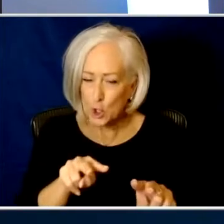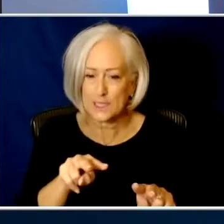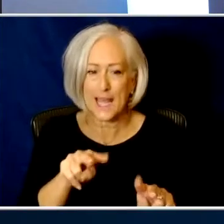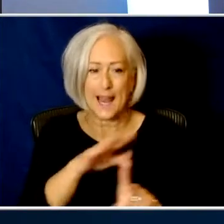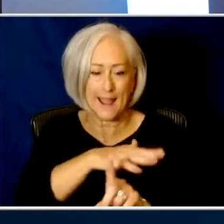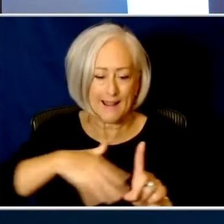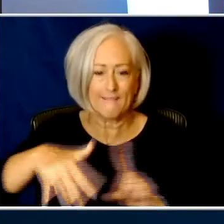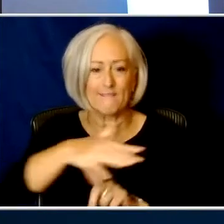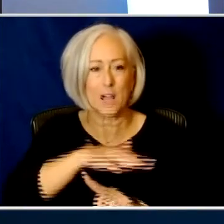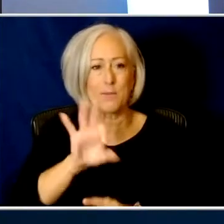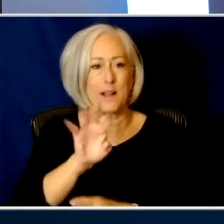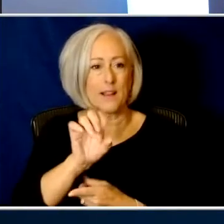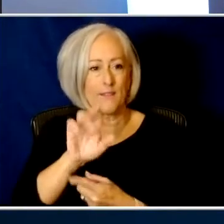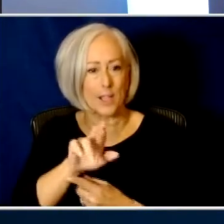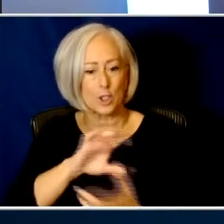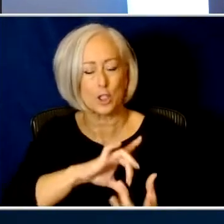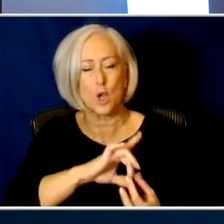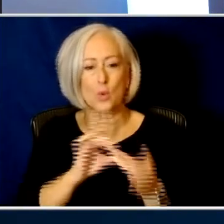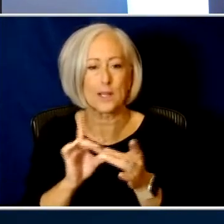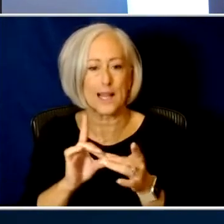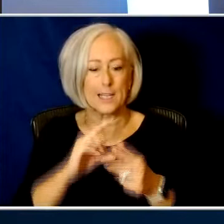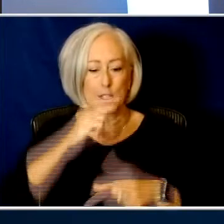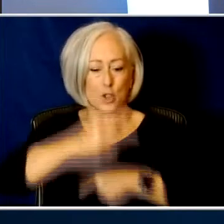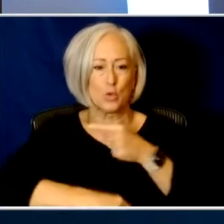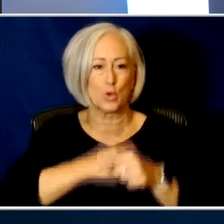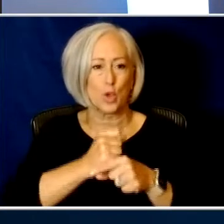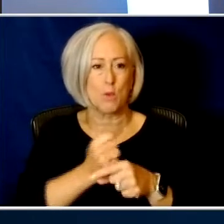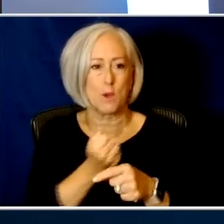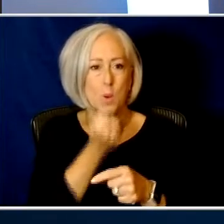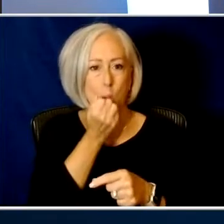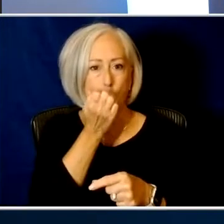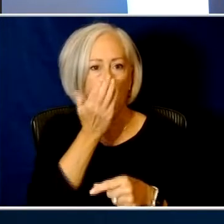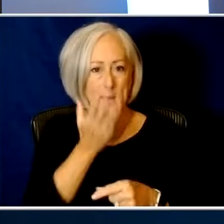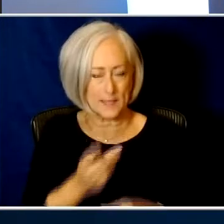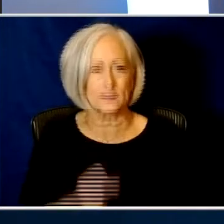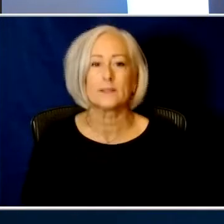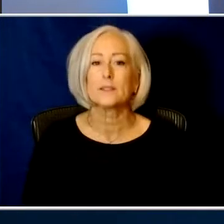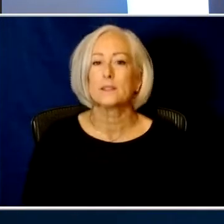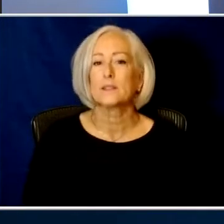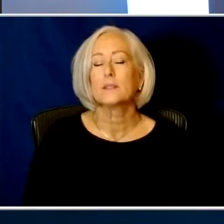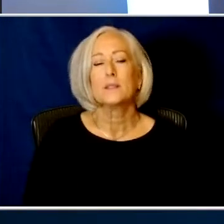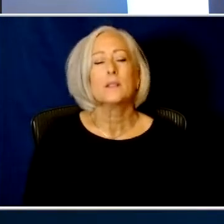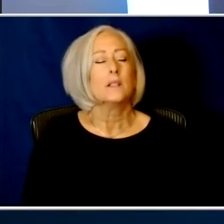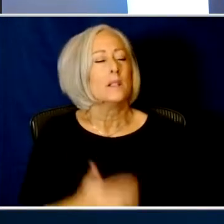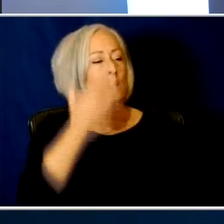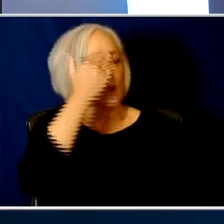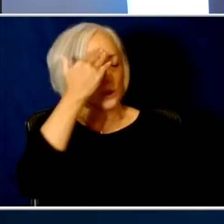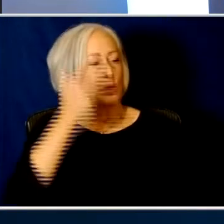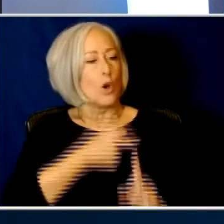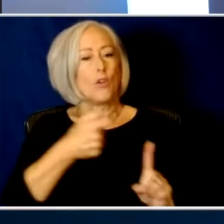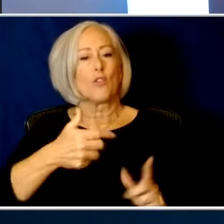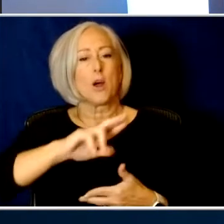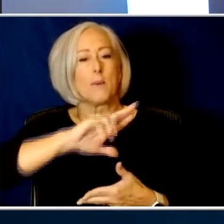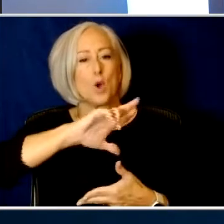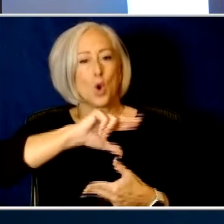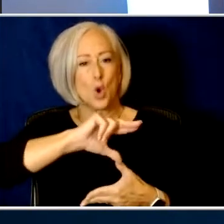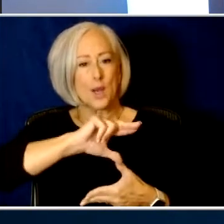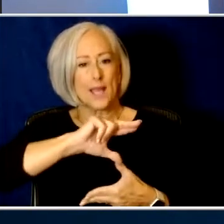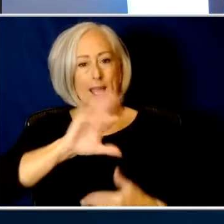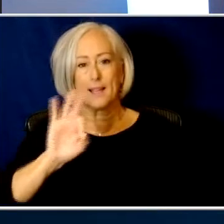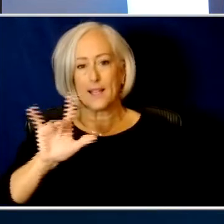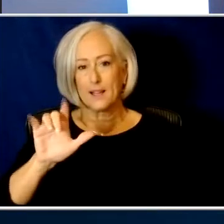to global warming or things like that. To breast cancer. We know just from the hurricane right now, Hurricane Ian in Florida,